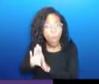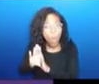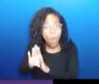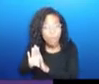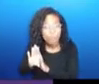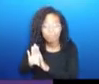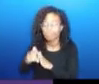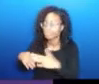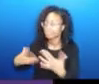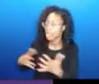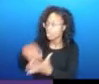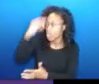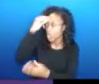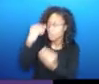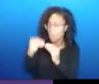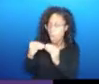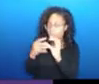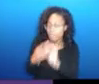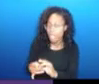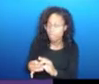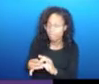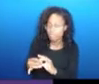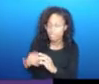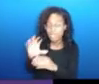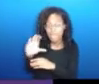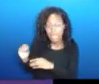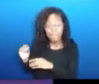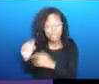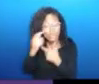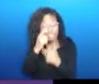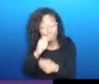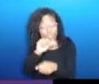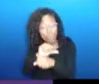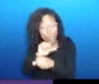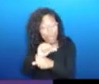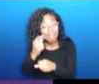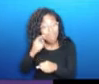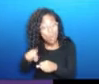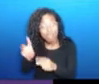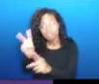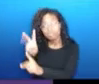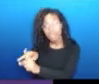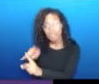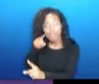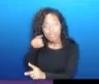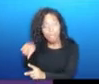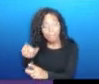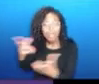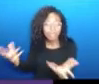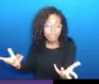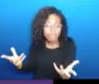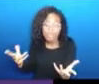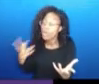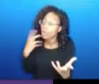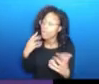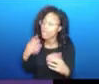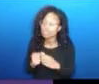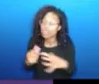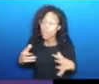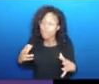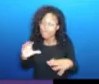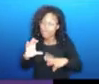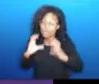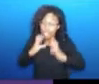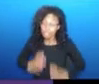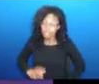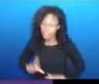interested in applying to work for. It can help you grow your client and customer base. It